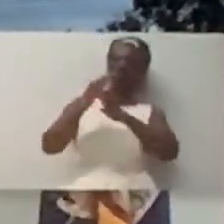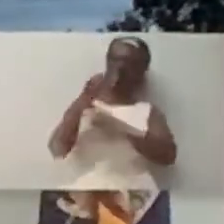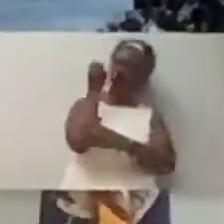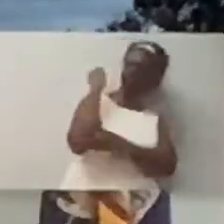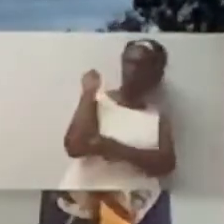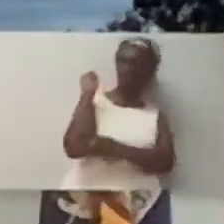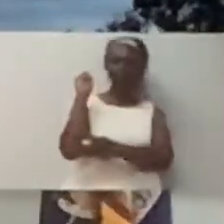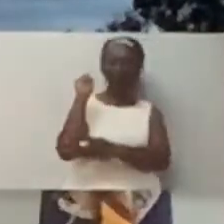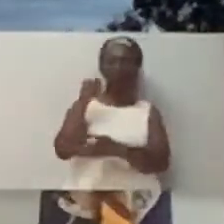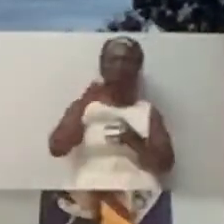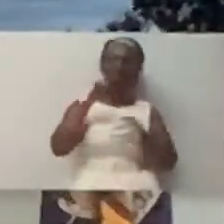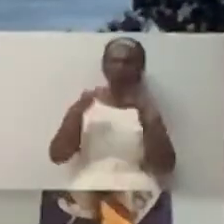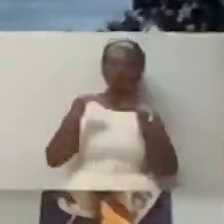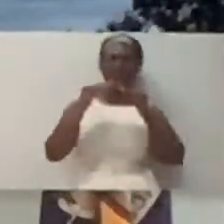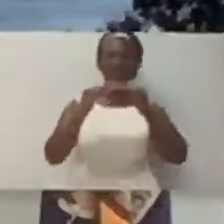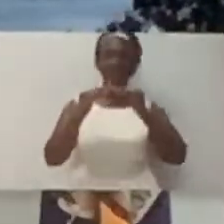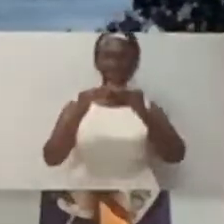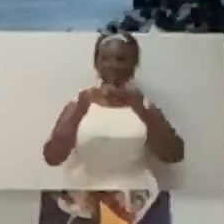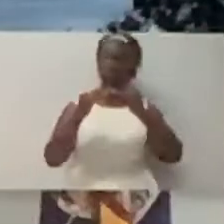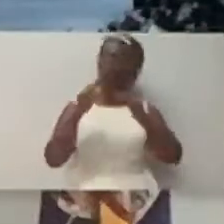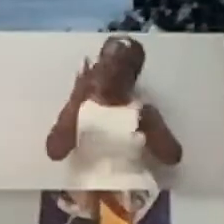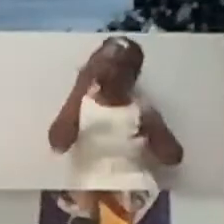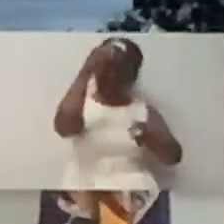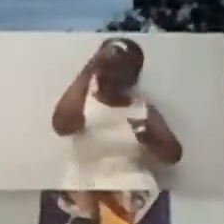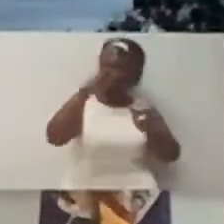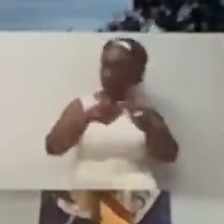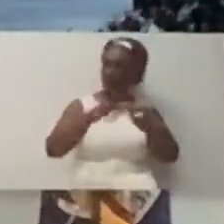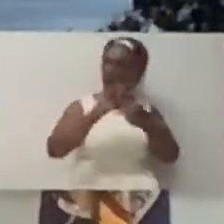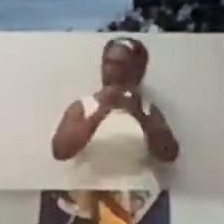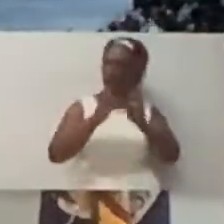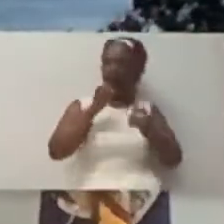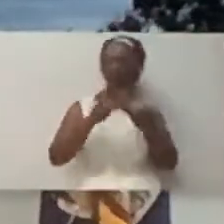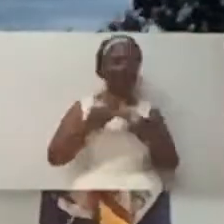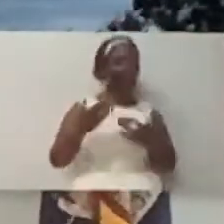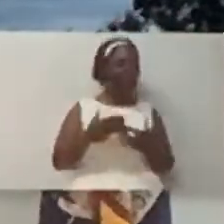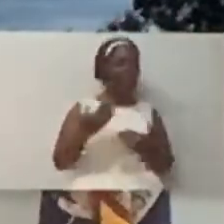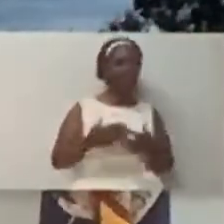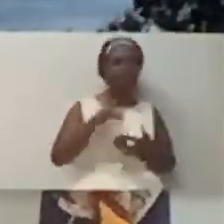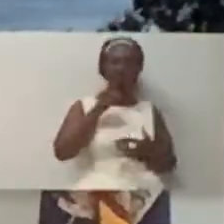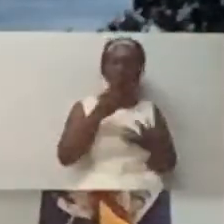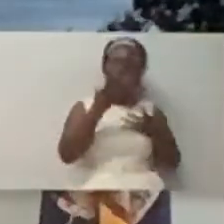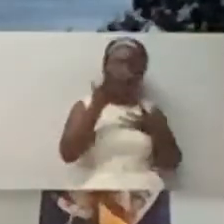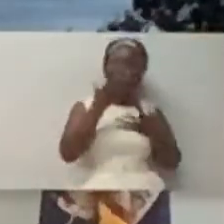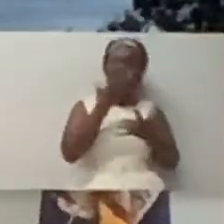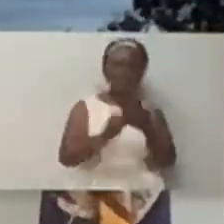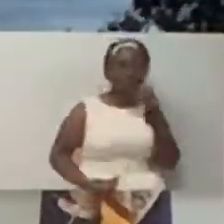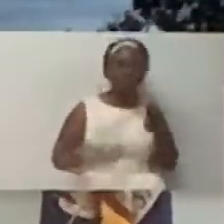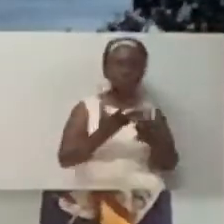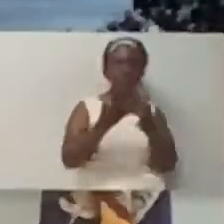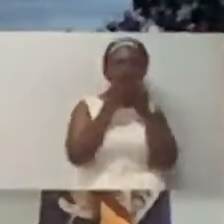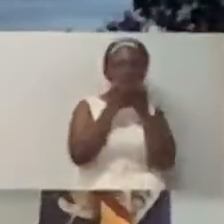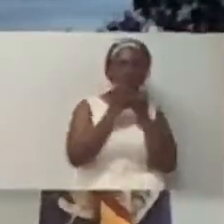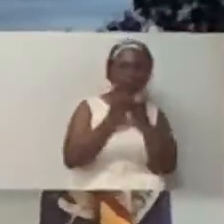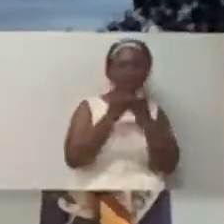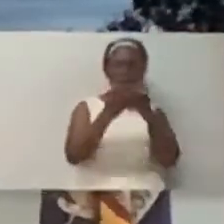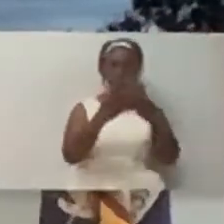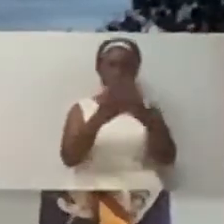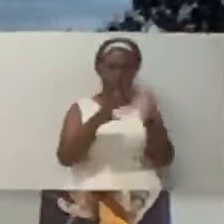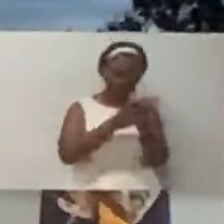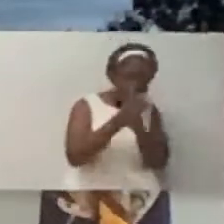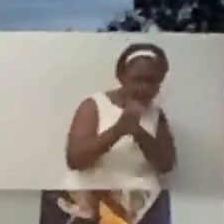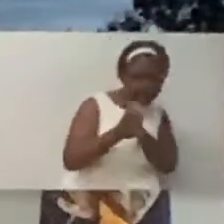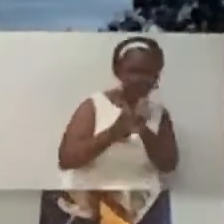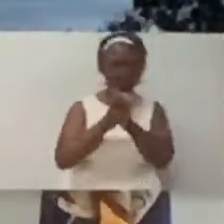for what you believe in. Change does not arise easily. You must not lose your passion or drive. When your kids